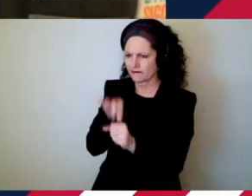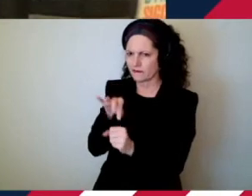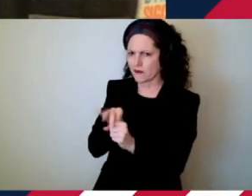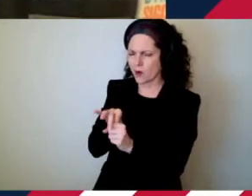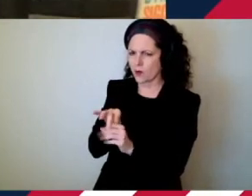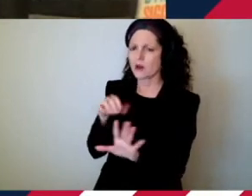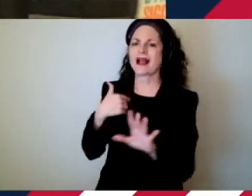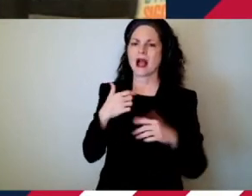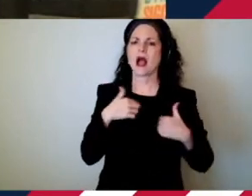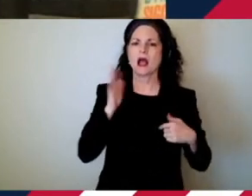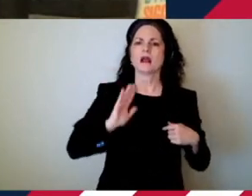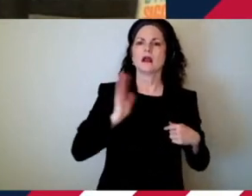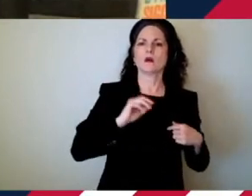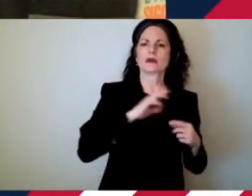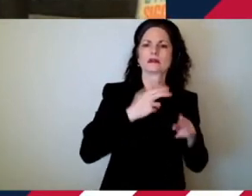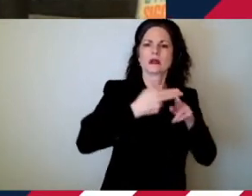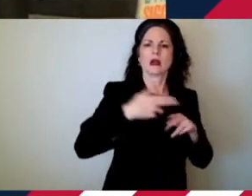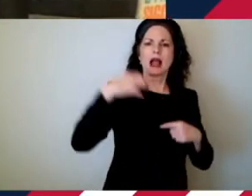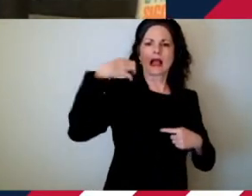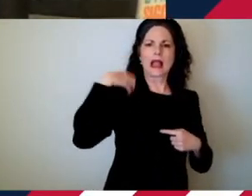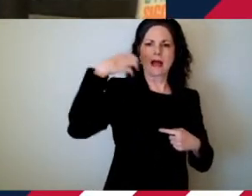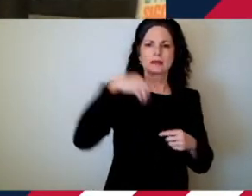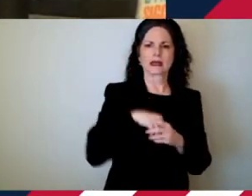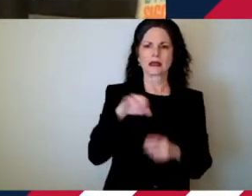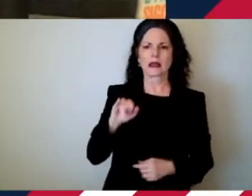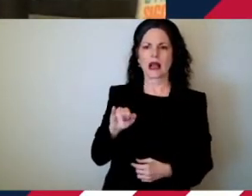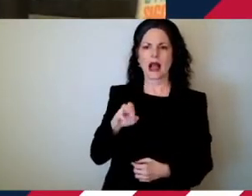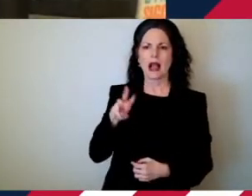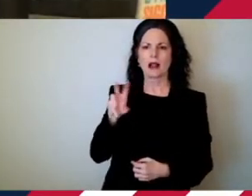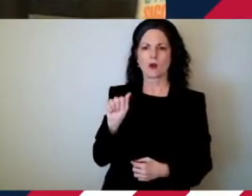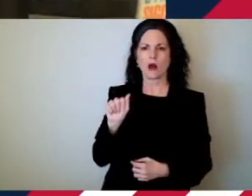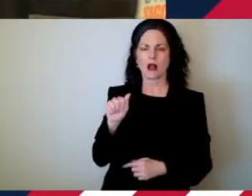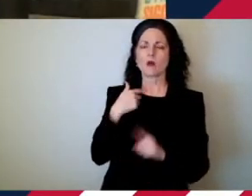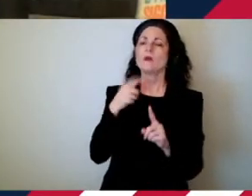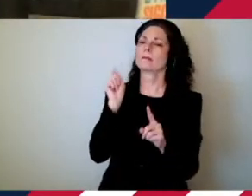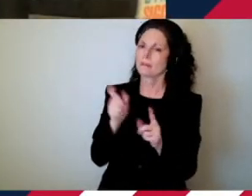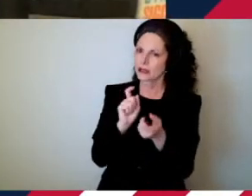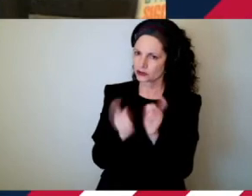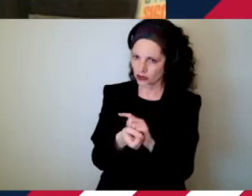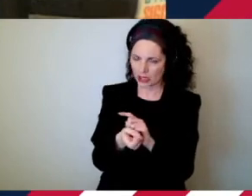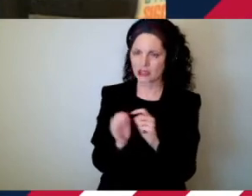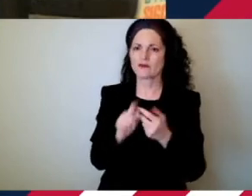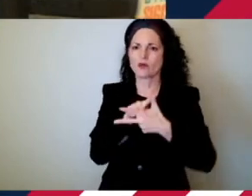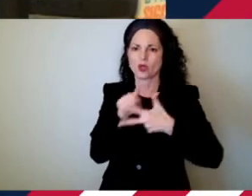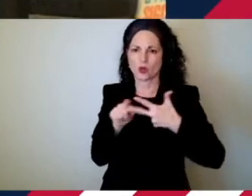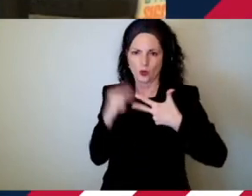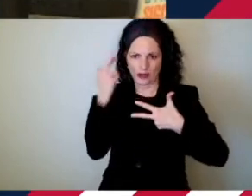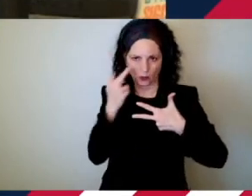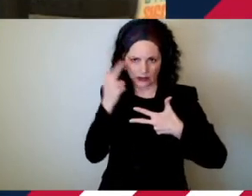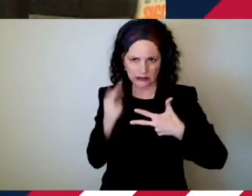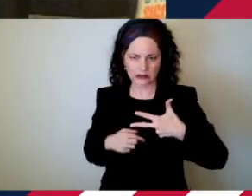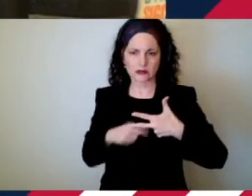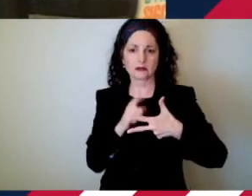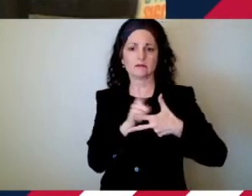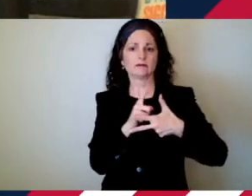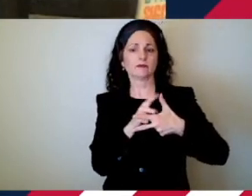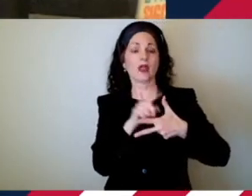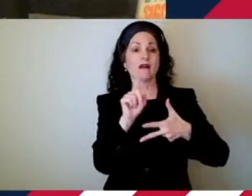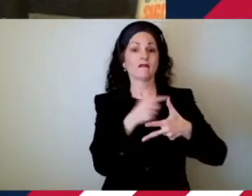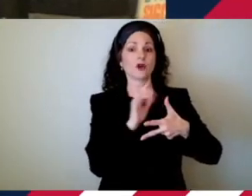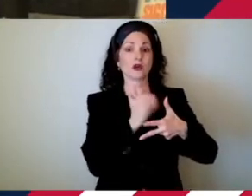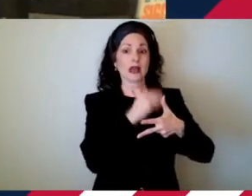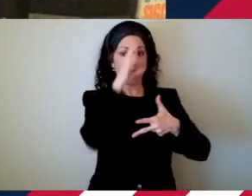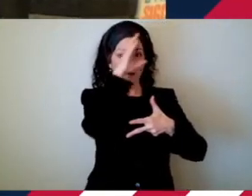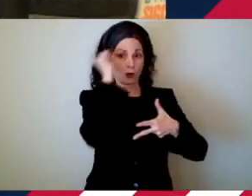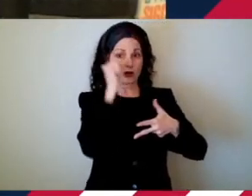and I believe this change is essential for 3 key reasons. First, we must make our presidential selection process more